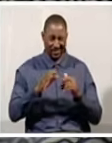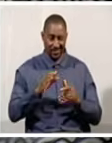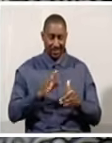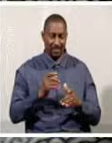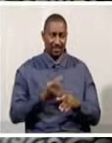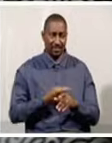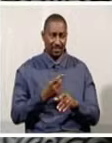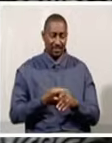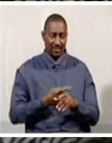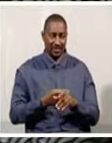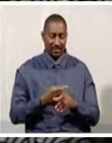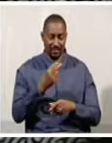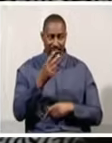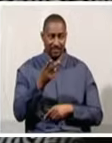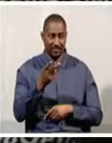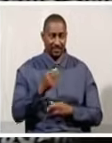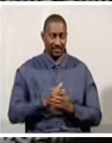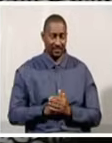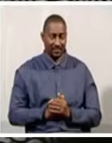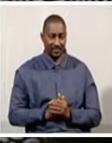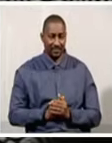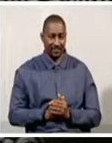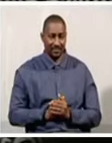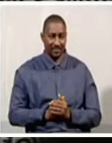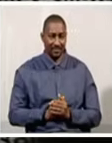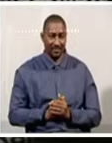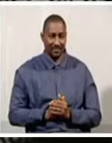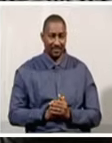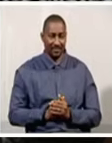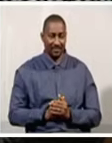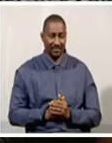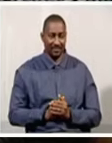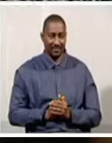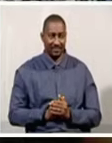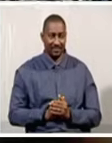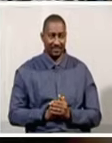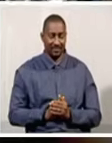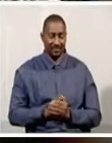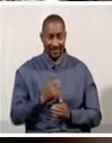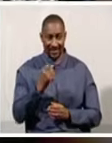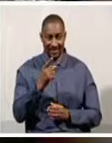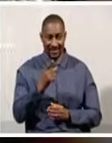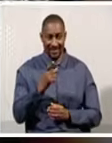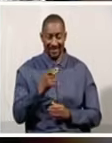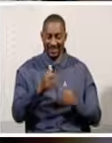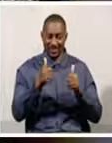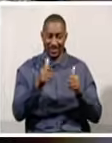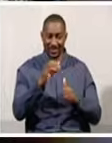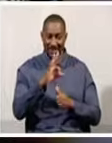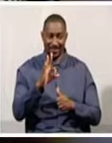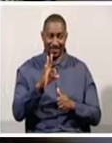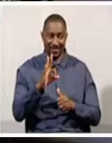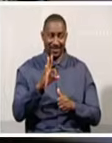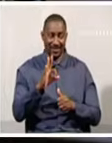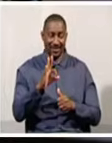the office, we also want to collaborate with the program. And I said, that will be amazing if we can get responses on accountability from the first office.